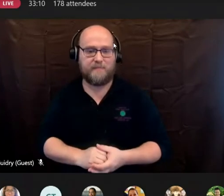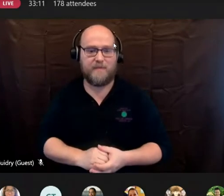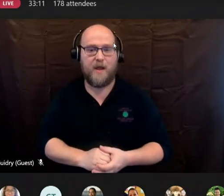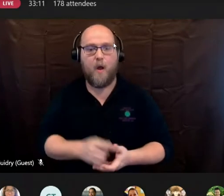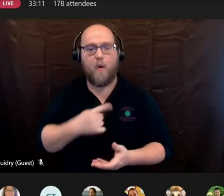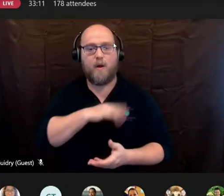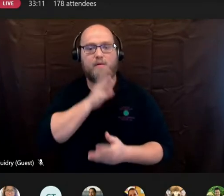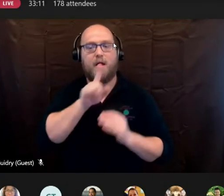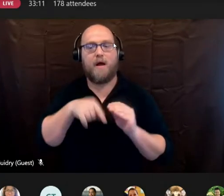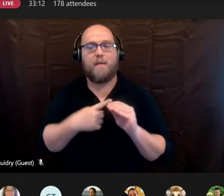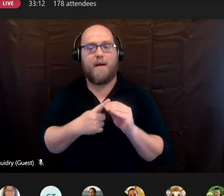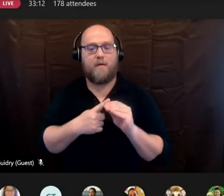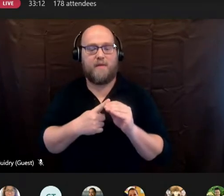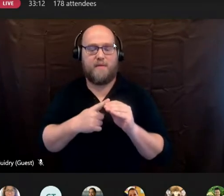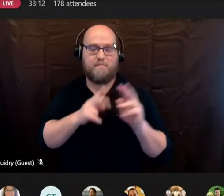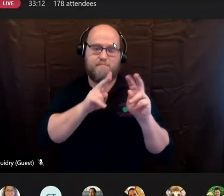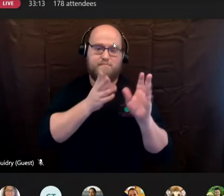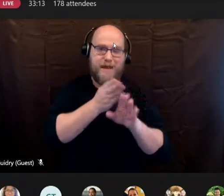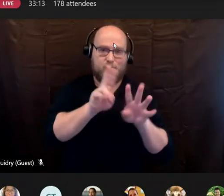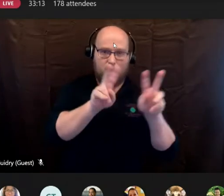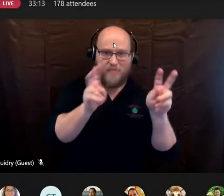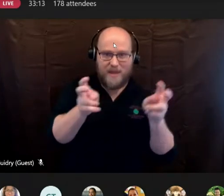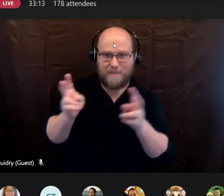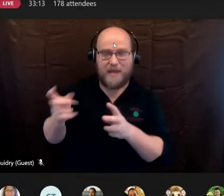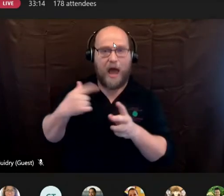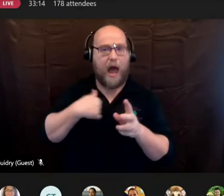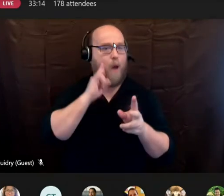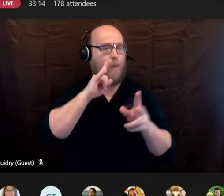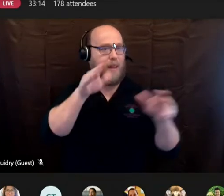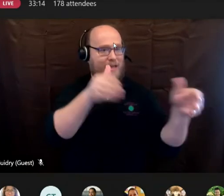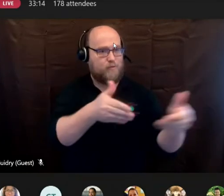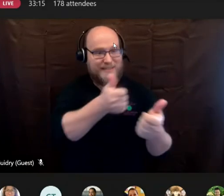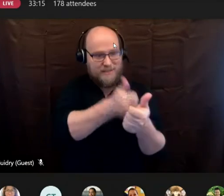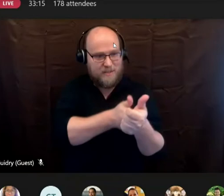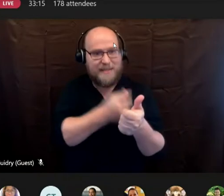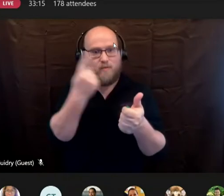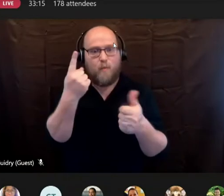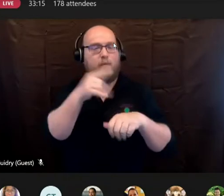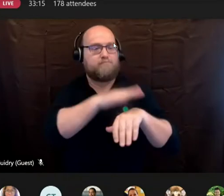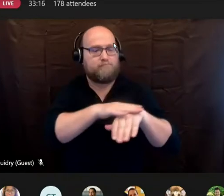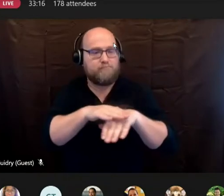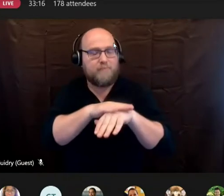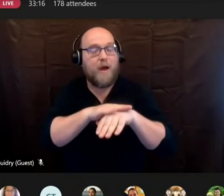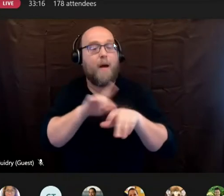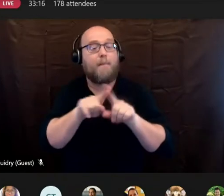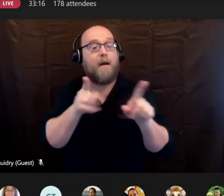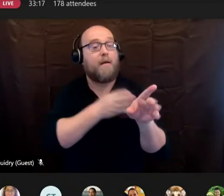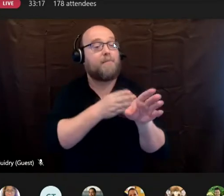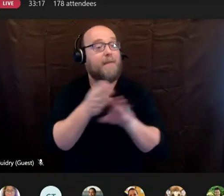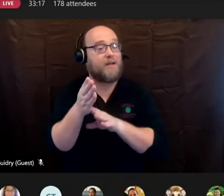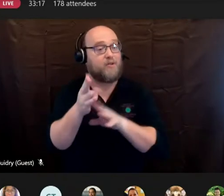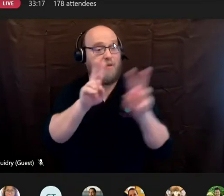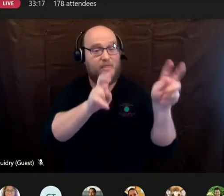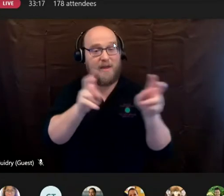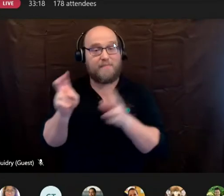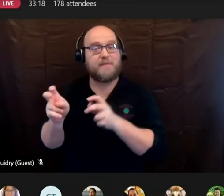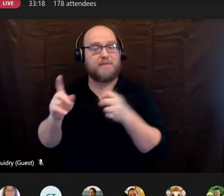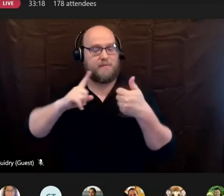but pass it over to some of my colleagues who will speak in detail about what we mean. But the major themes are, first and foremost,